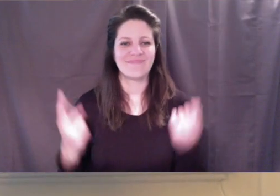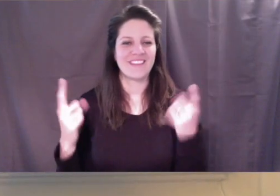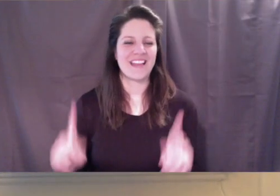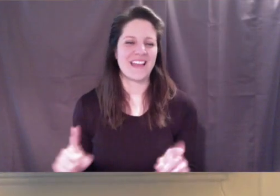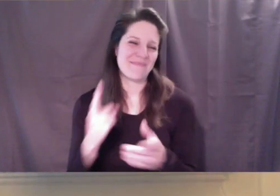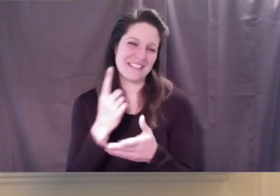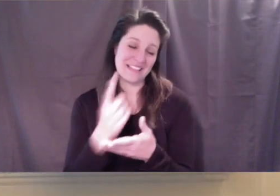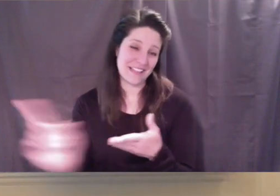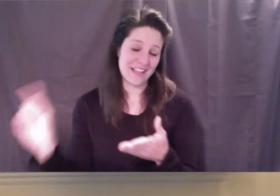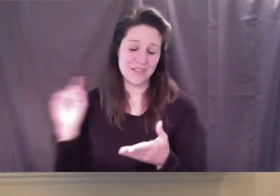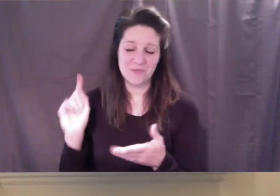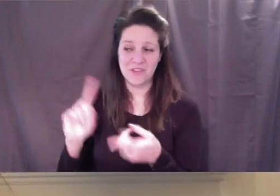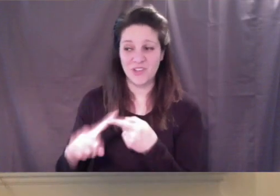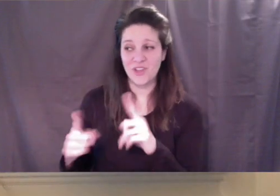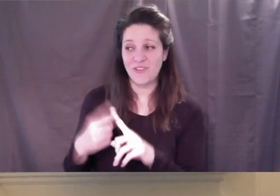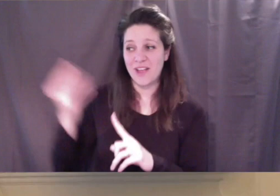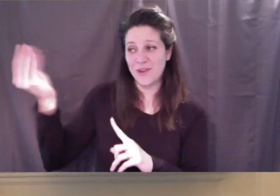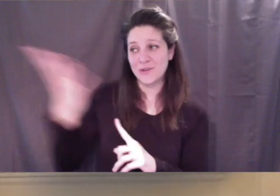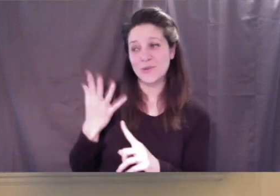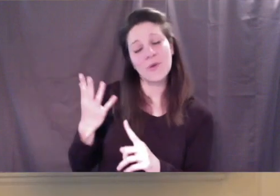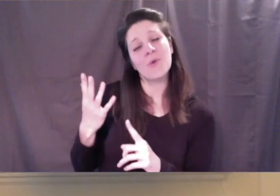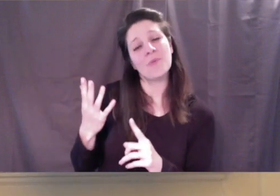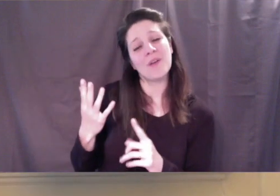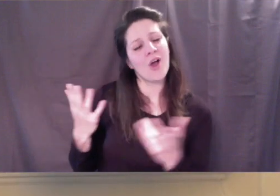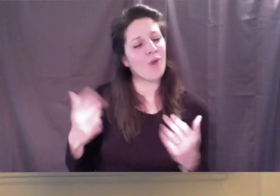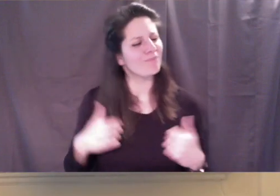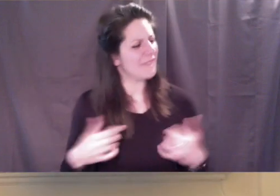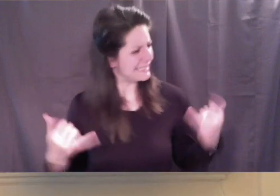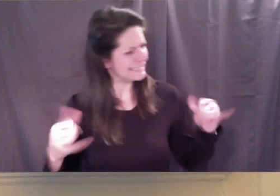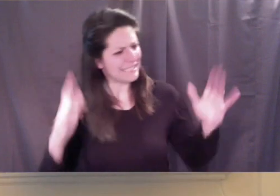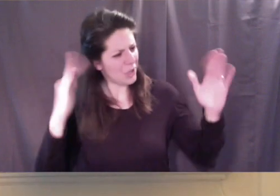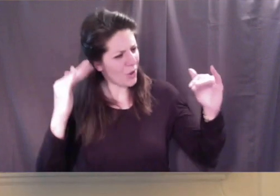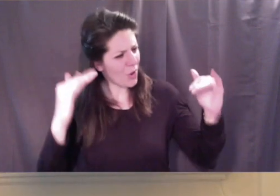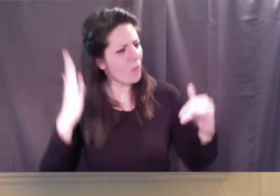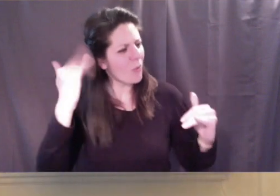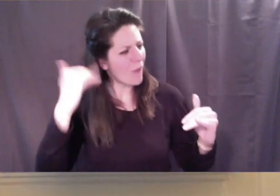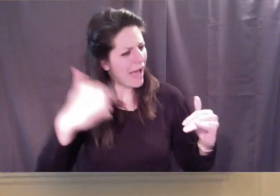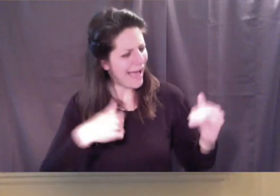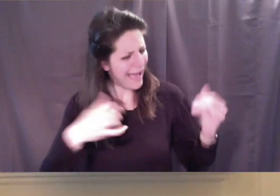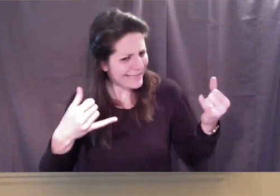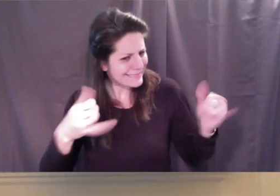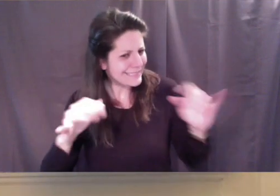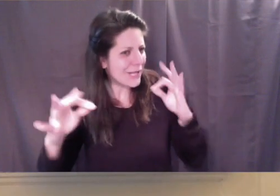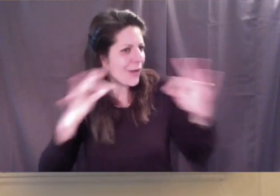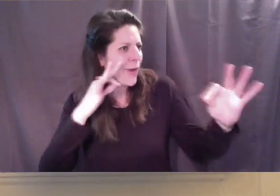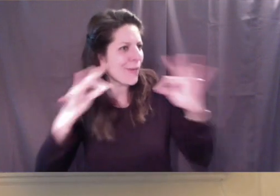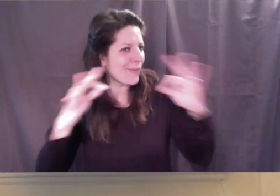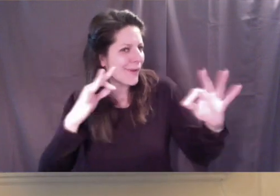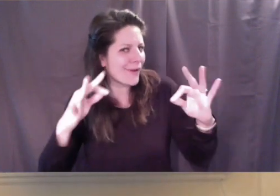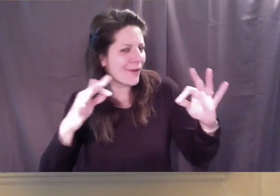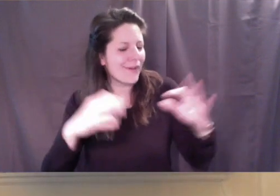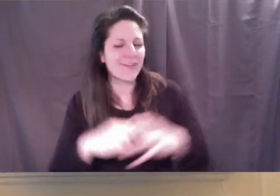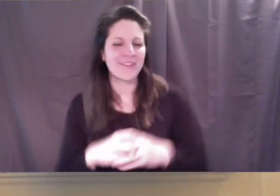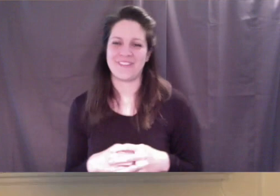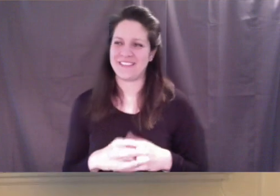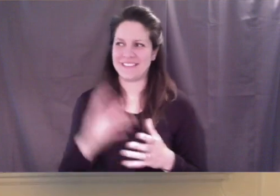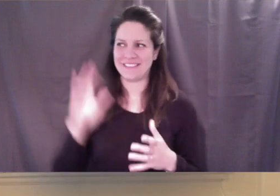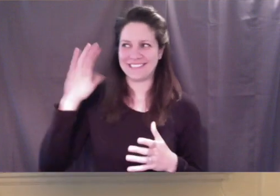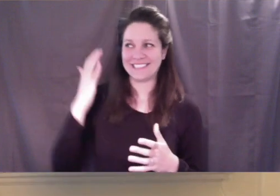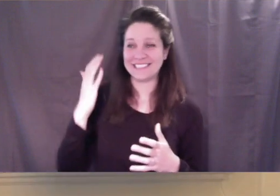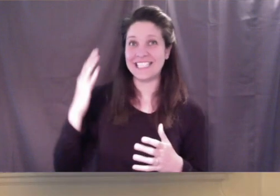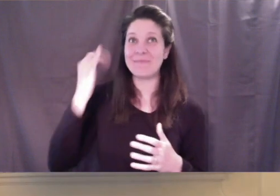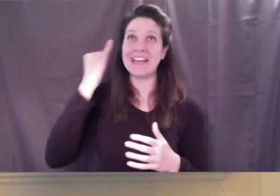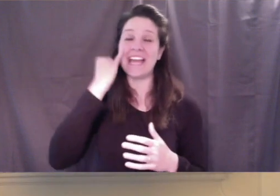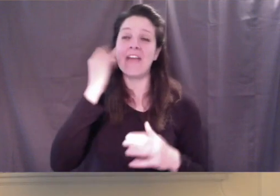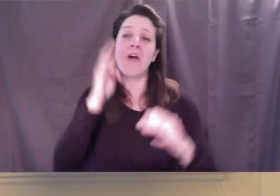Last week, a friend said to me she knew she hadn't given up hope yet because she was still flossing. Apparently, good oral hygiene